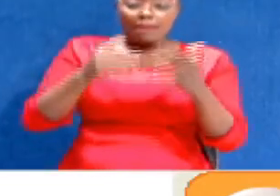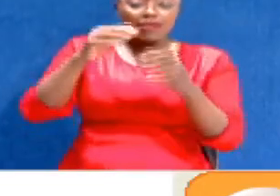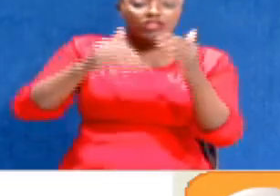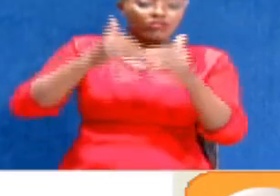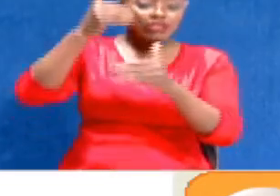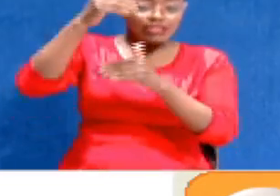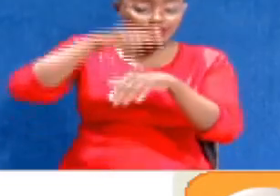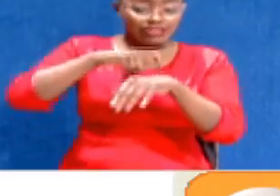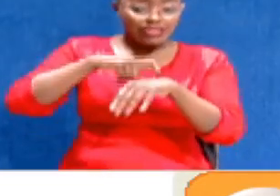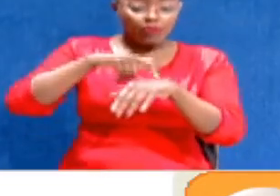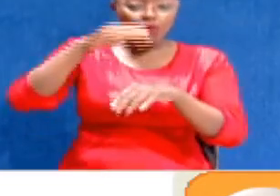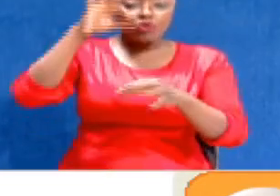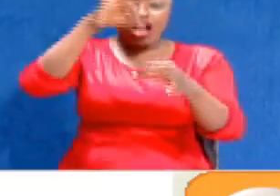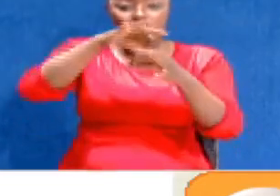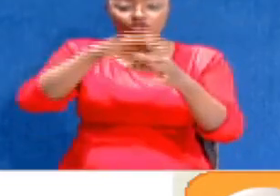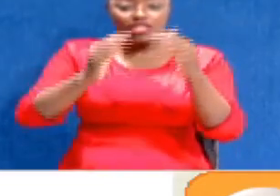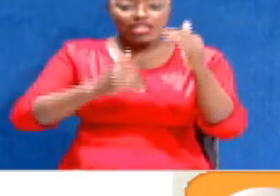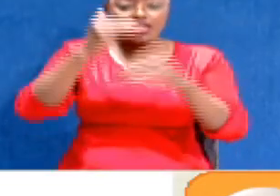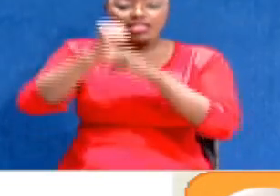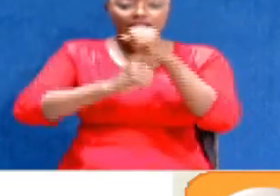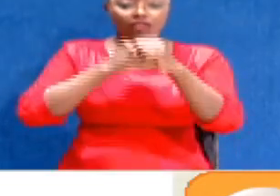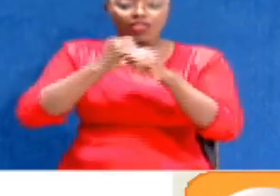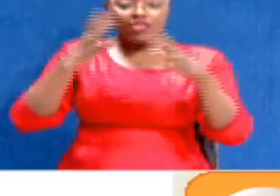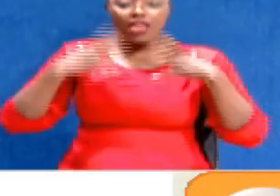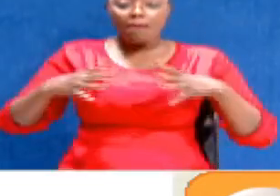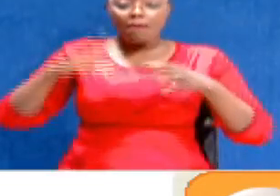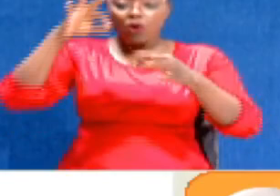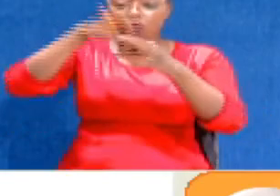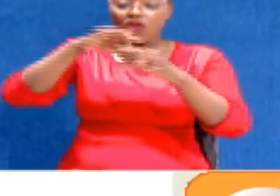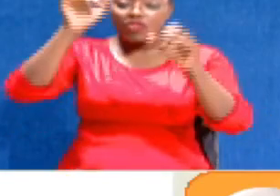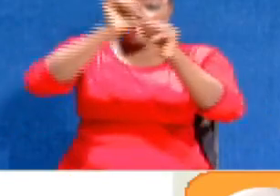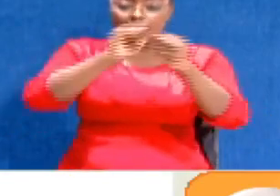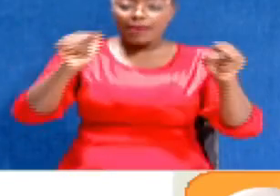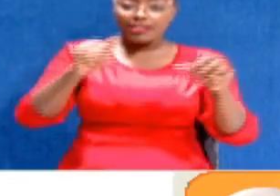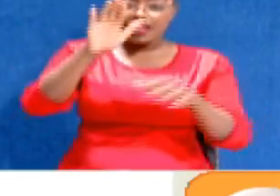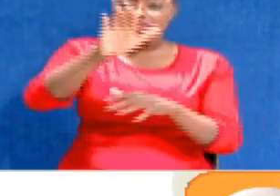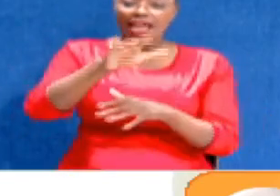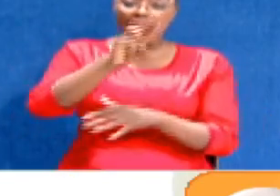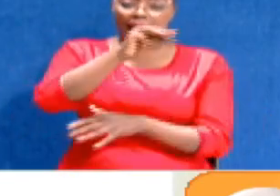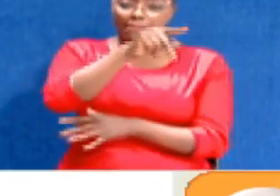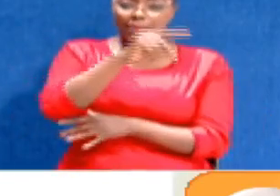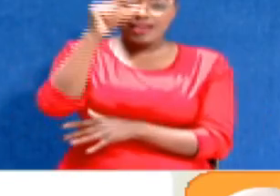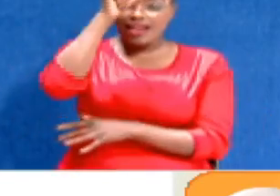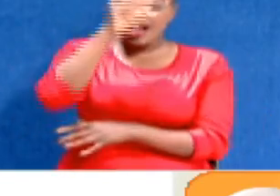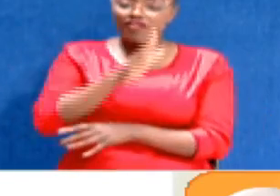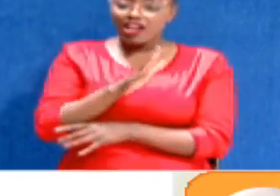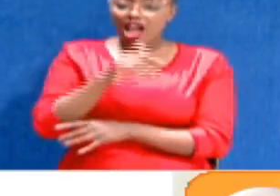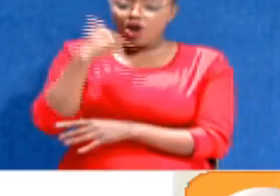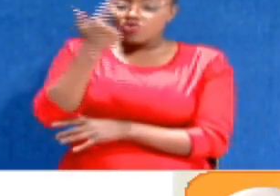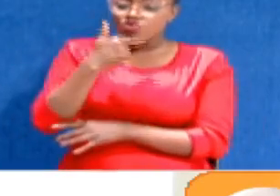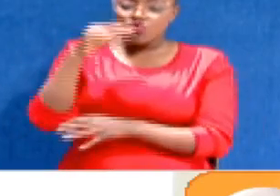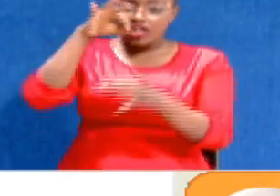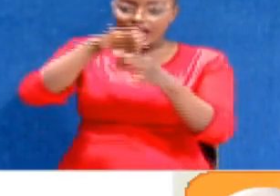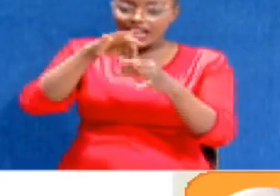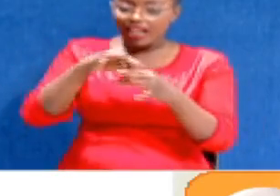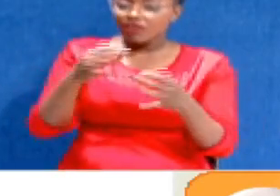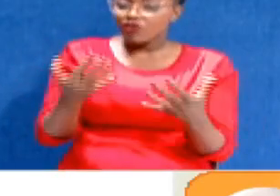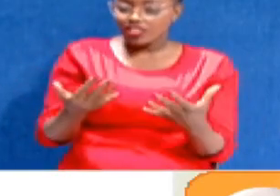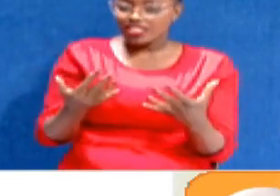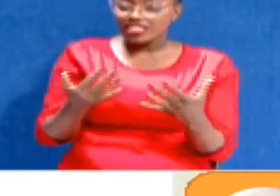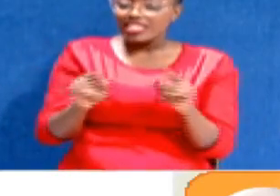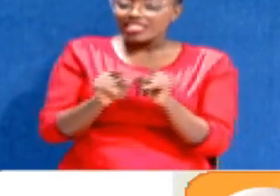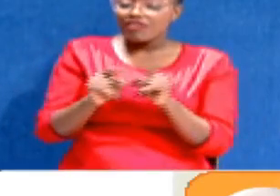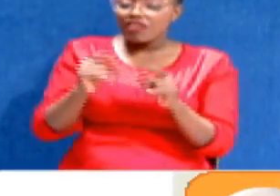year. Just what kind of people will be put in office? What kind of president, parliamentarian, governor will we elect? I